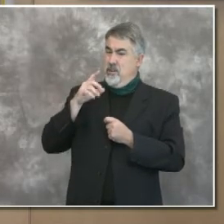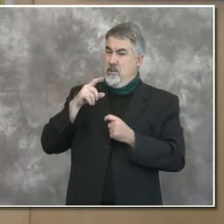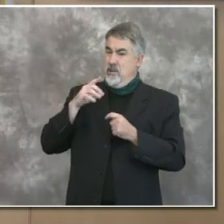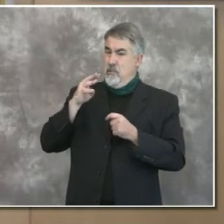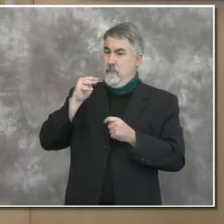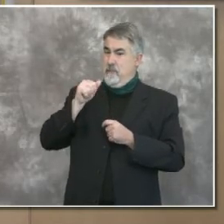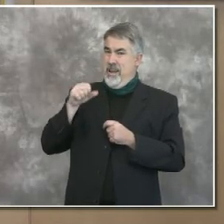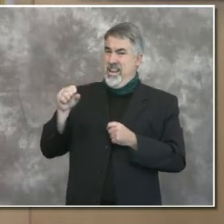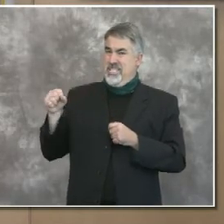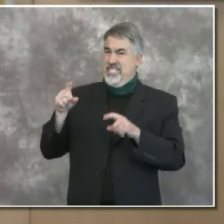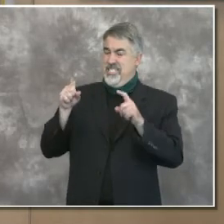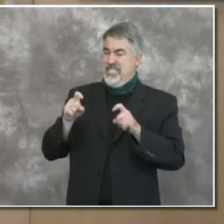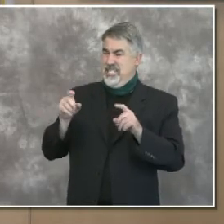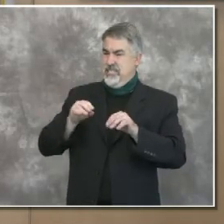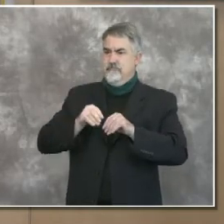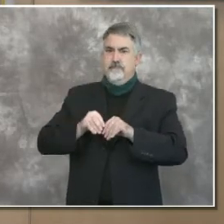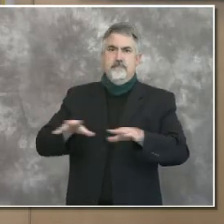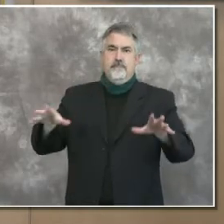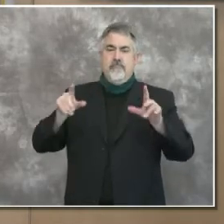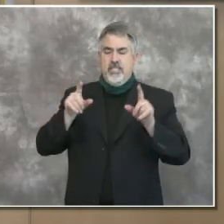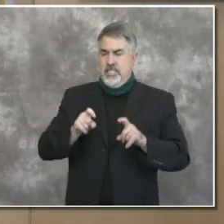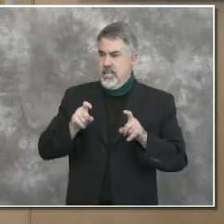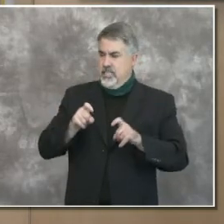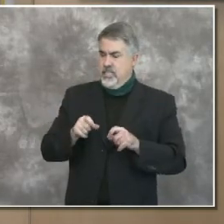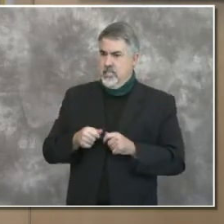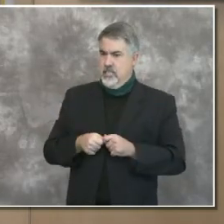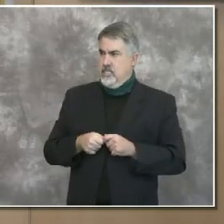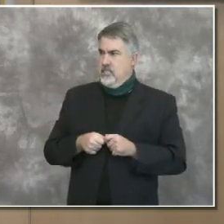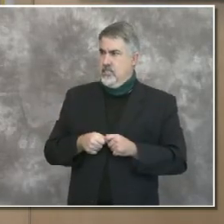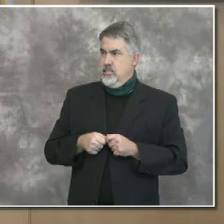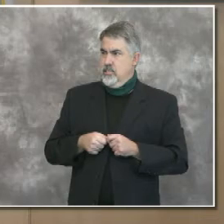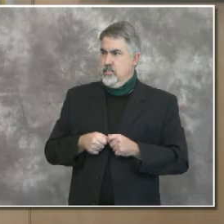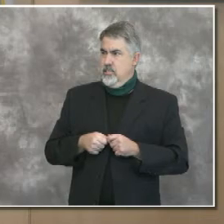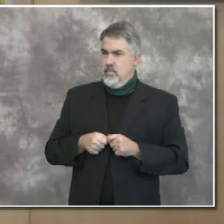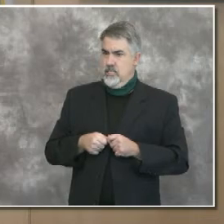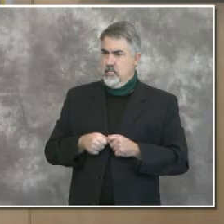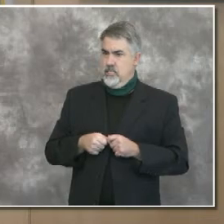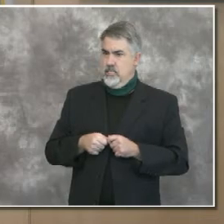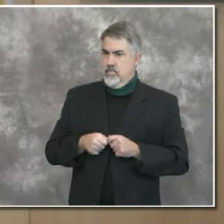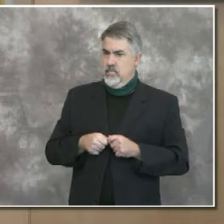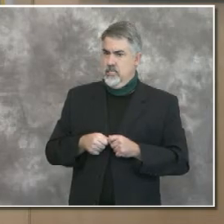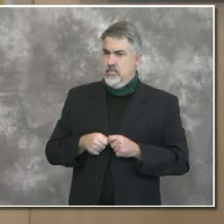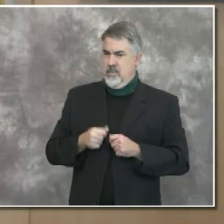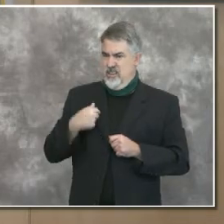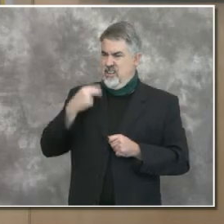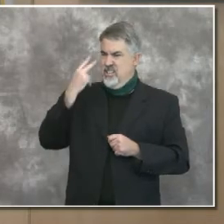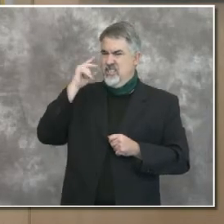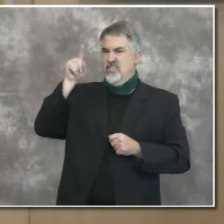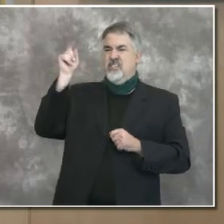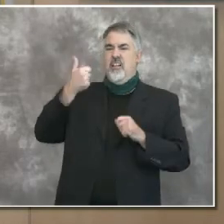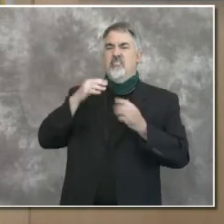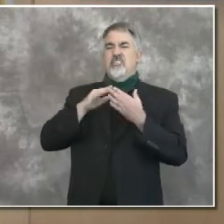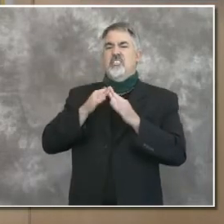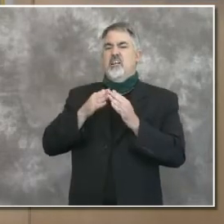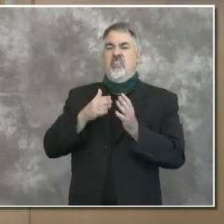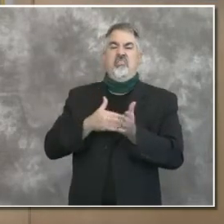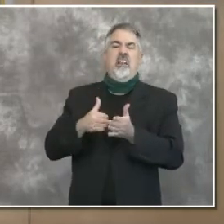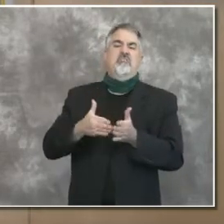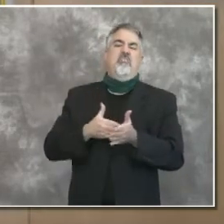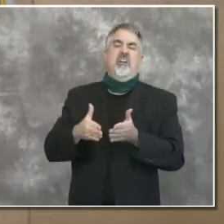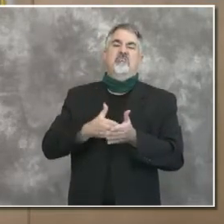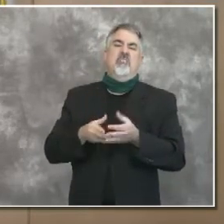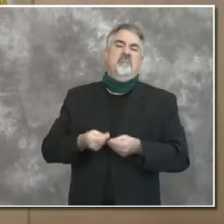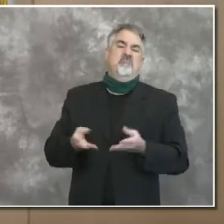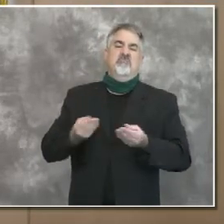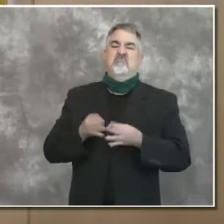tests as well. So I've seen, in some other states, in some other cities, they've decided to just do thousands of tests in one